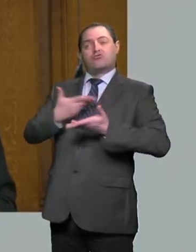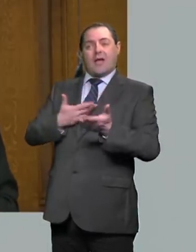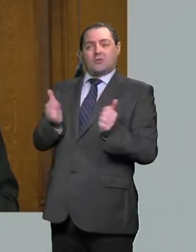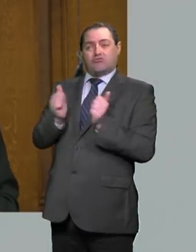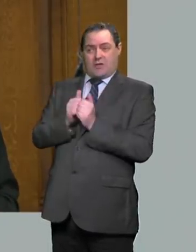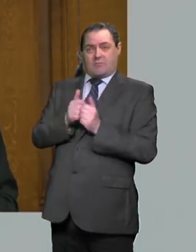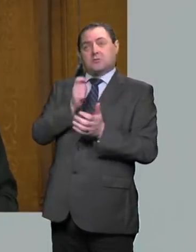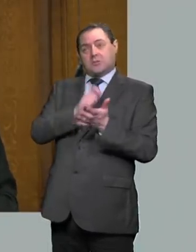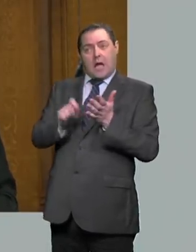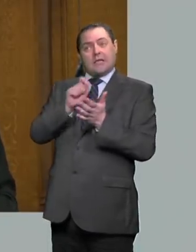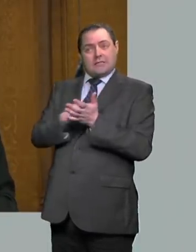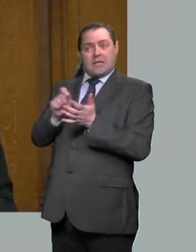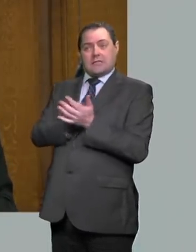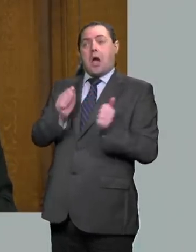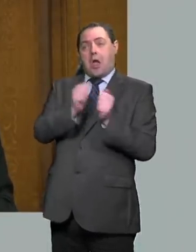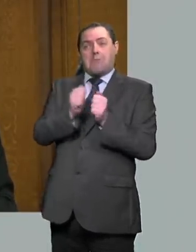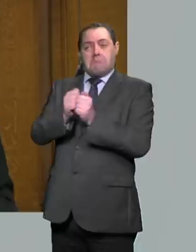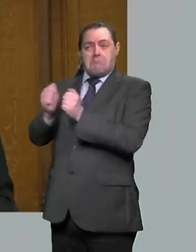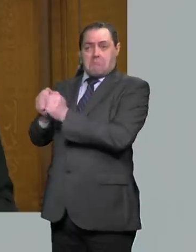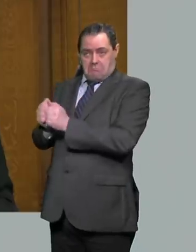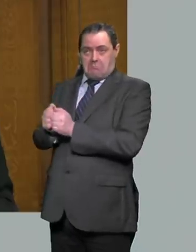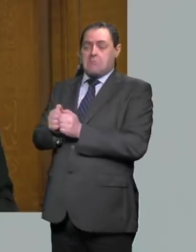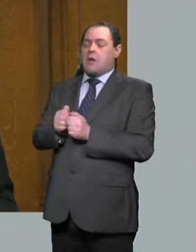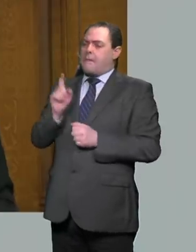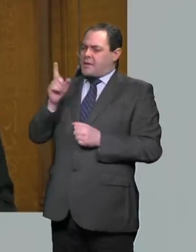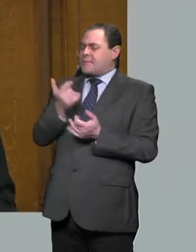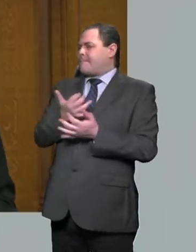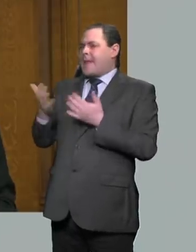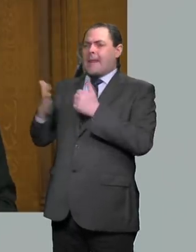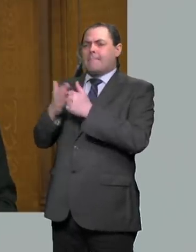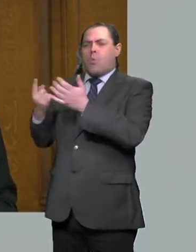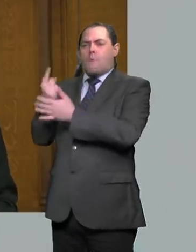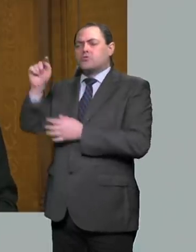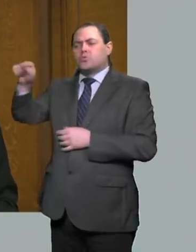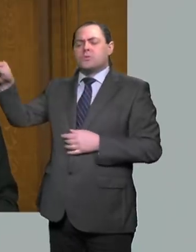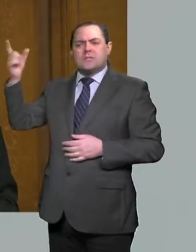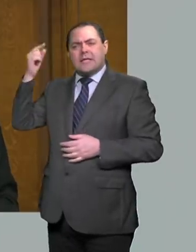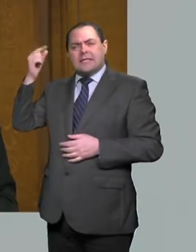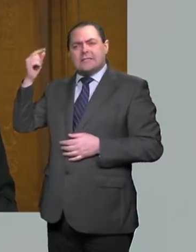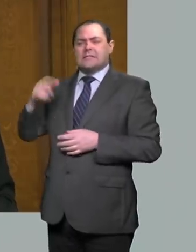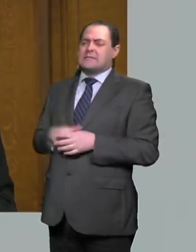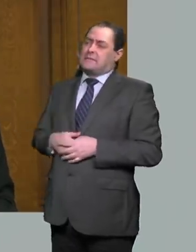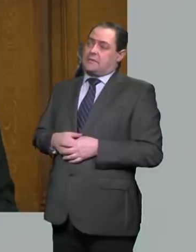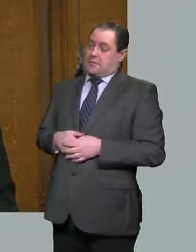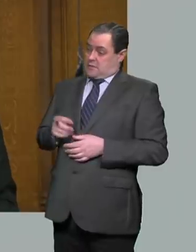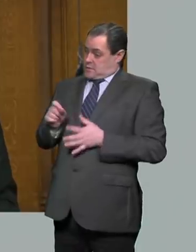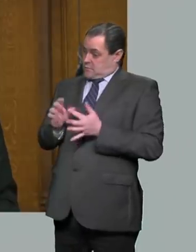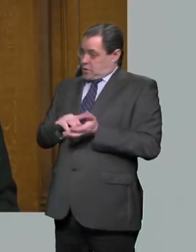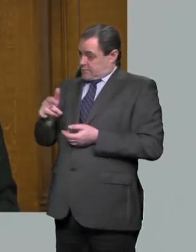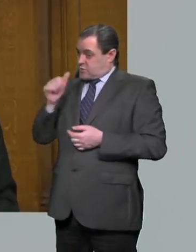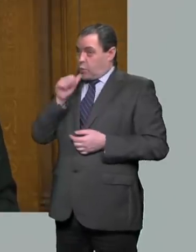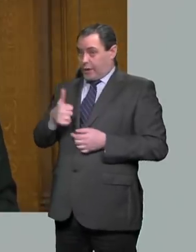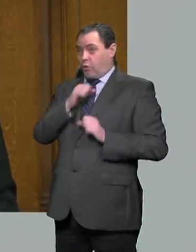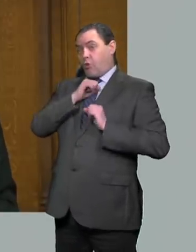signed. However, as we recover, there are many more opportunities that can be realised. So will the Prime Minister